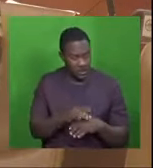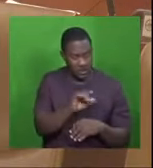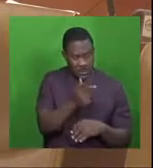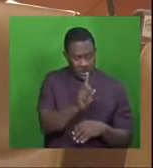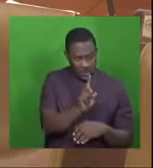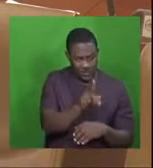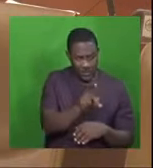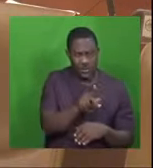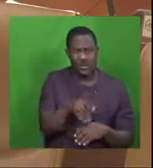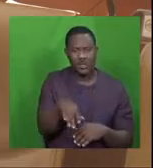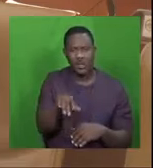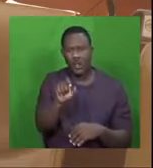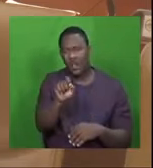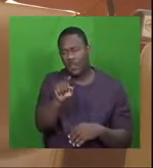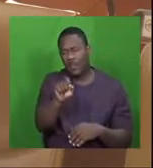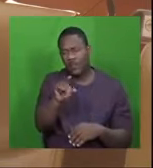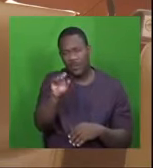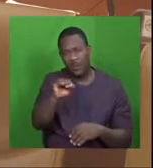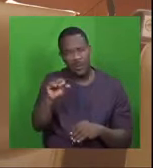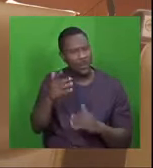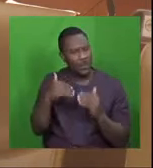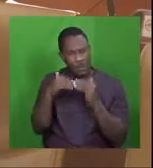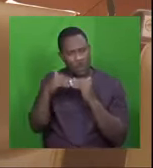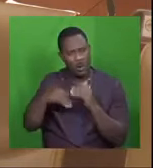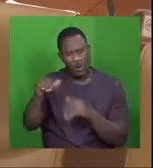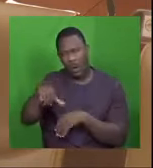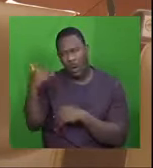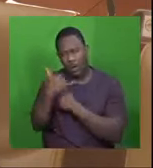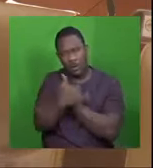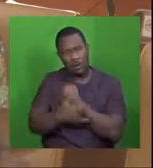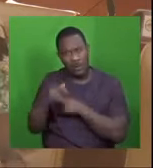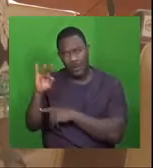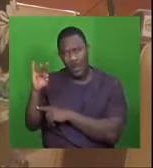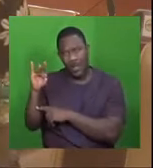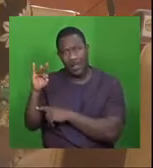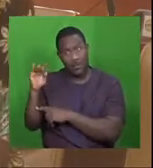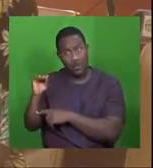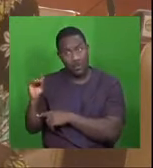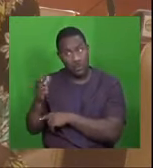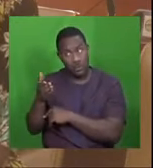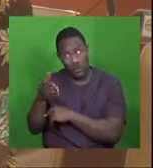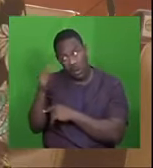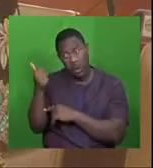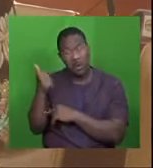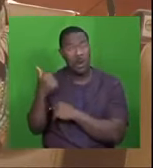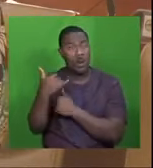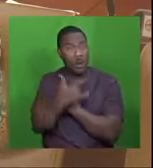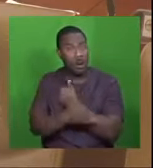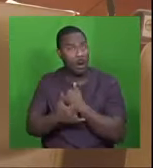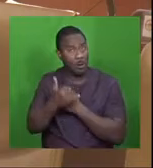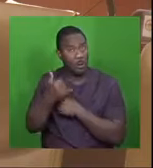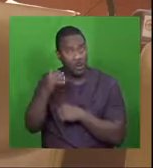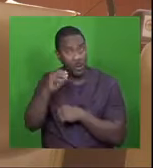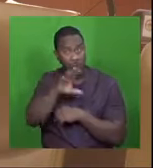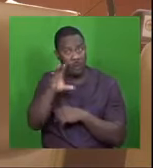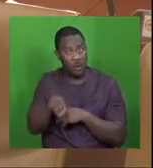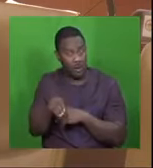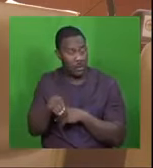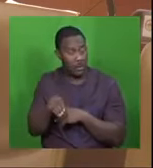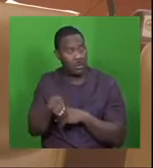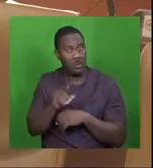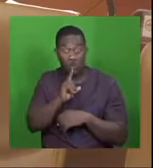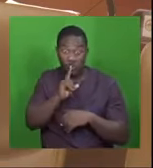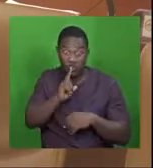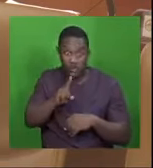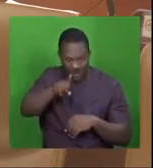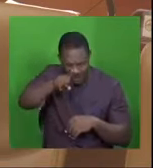11%, way below that of our peers, which is around 18%, Mr. Speaker. So clearly, we need to do